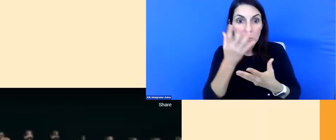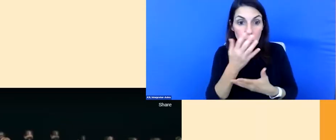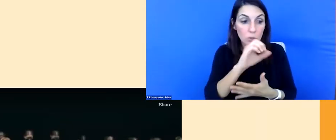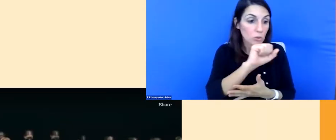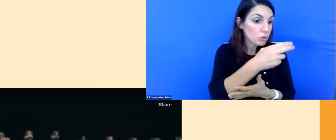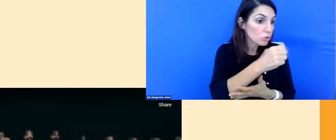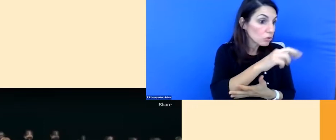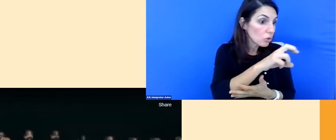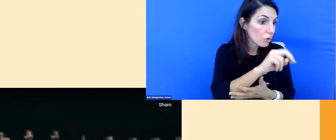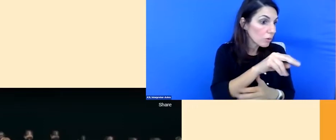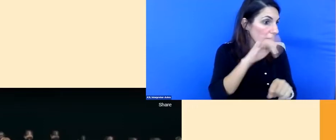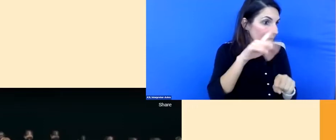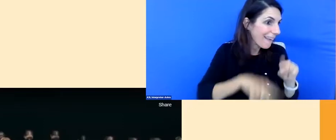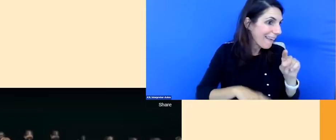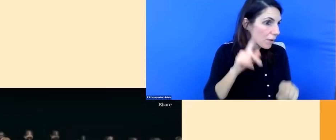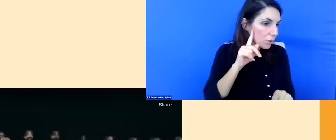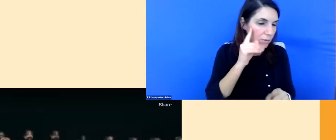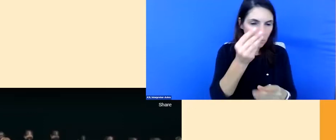can't hear it.